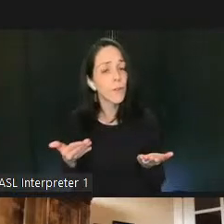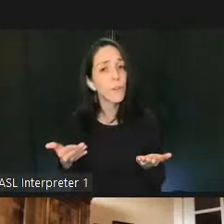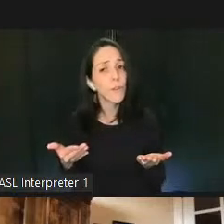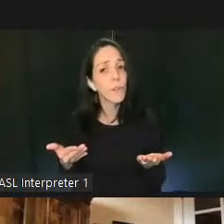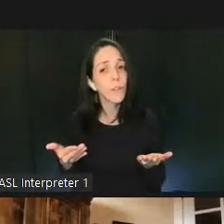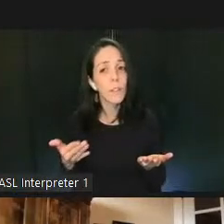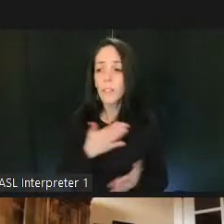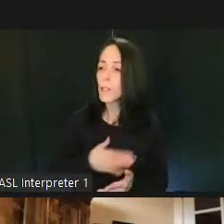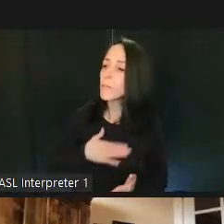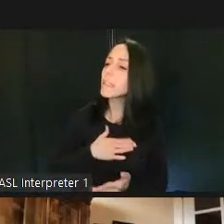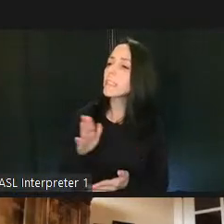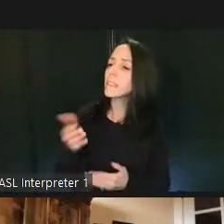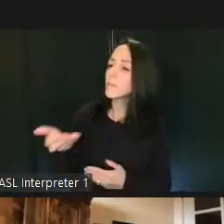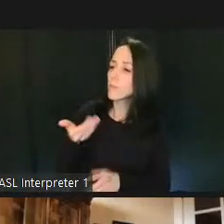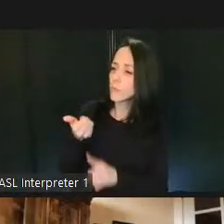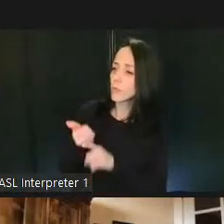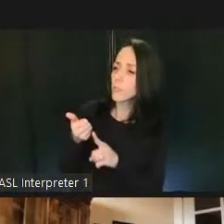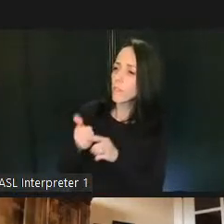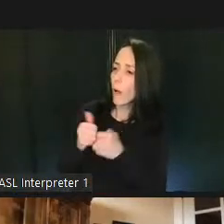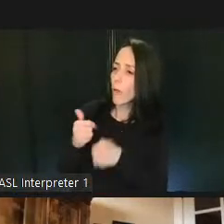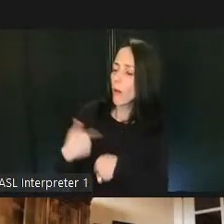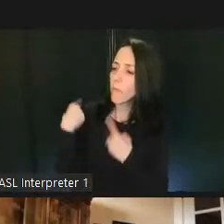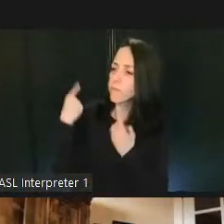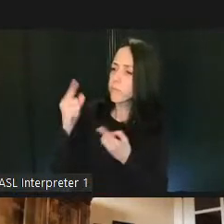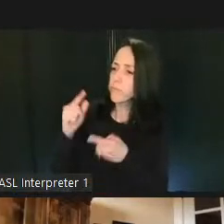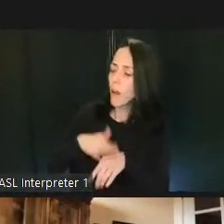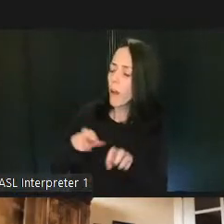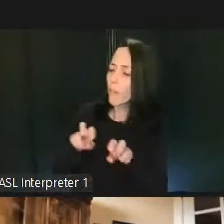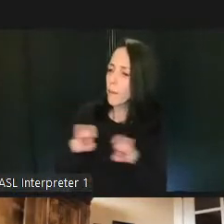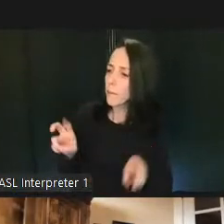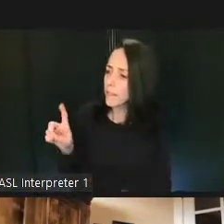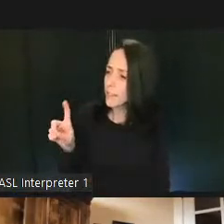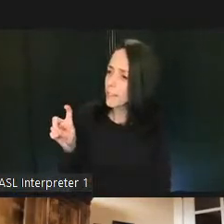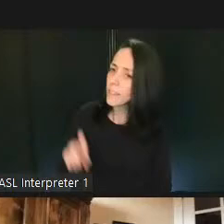Please state how long you've been with the committee, please.